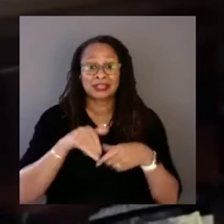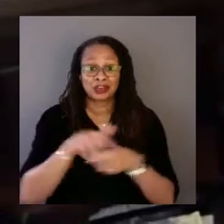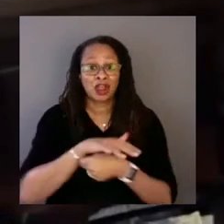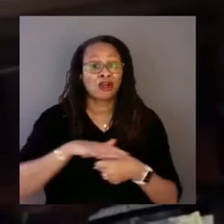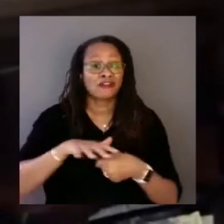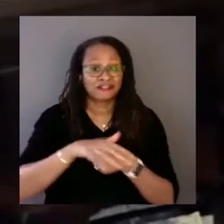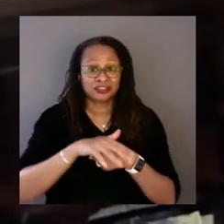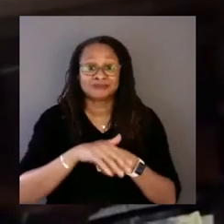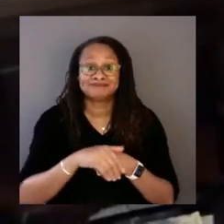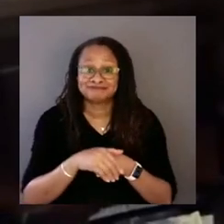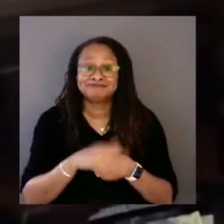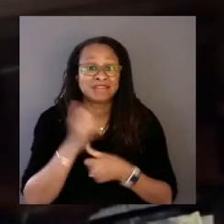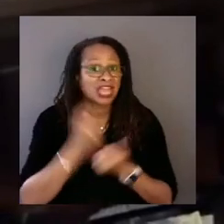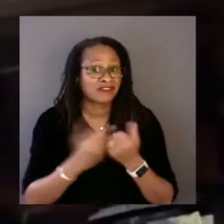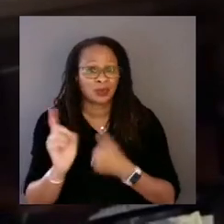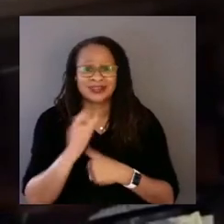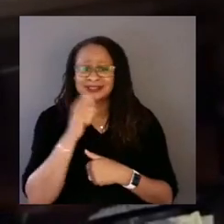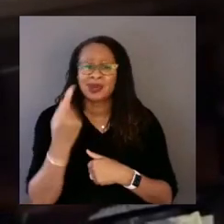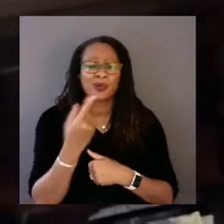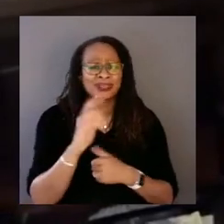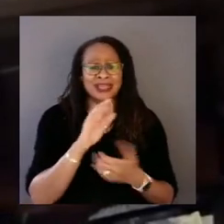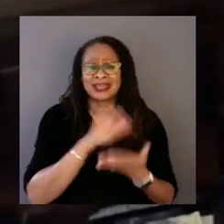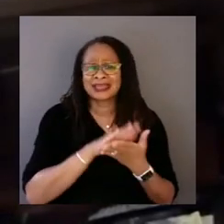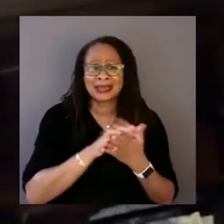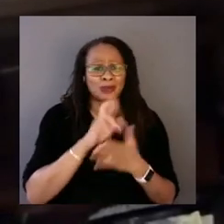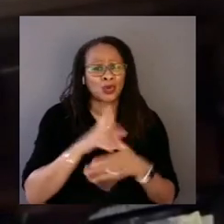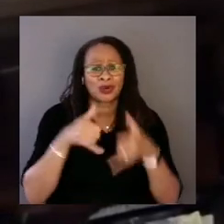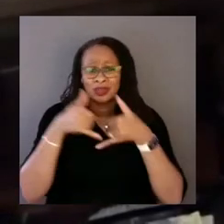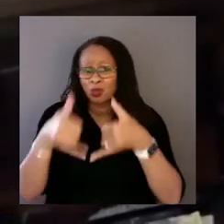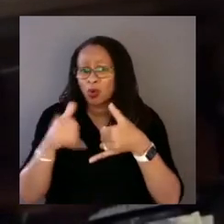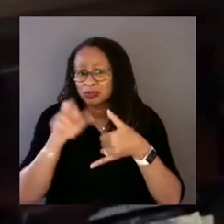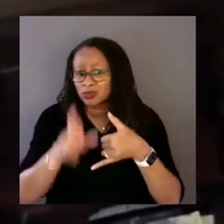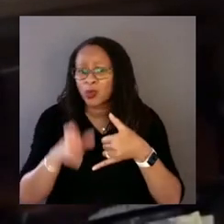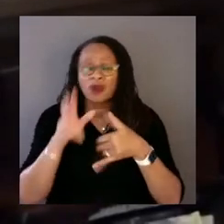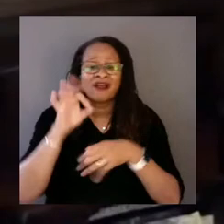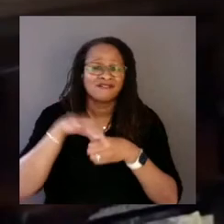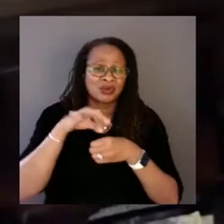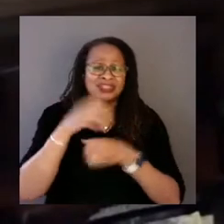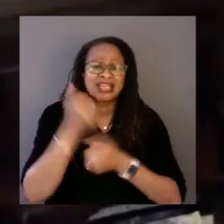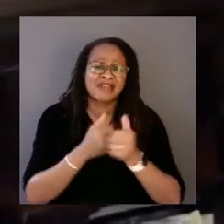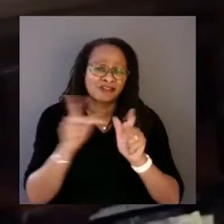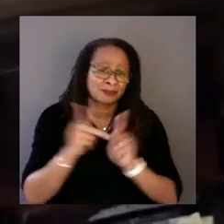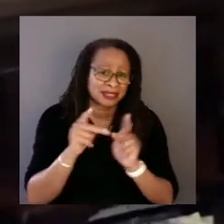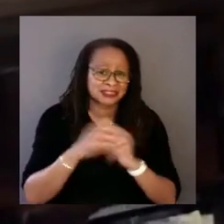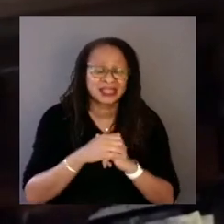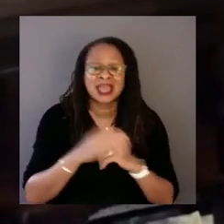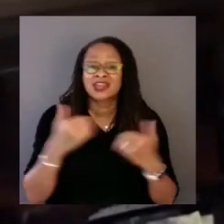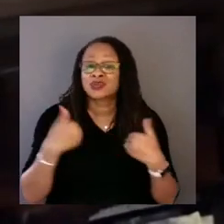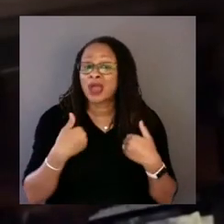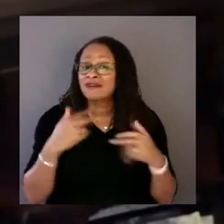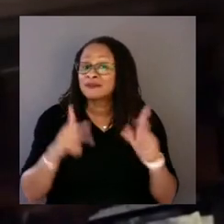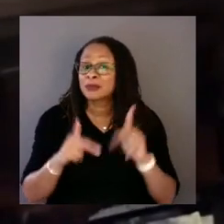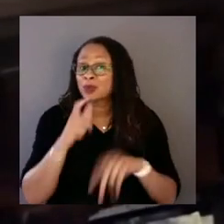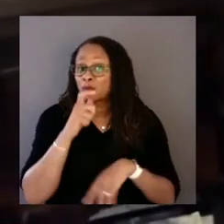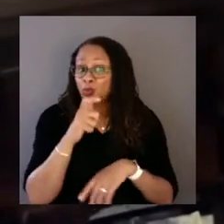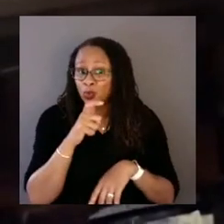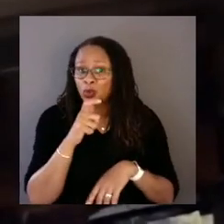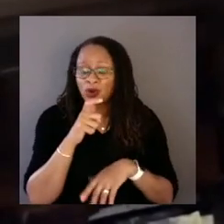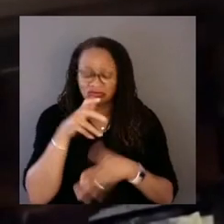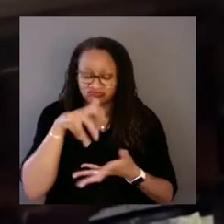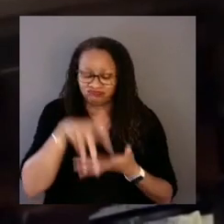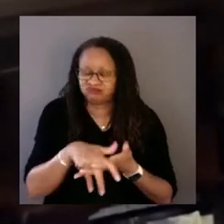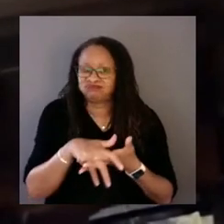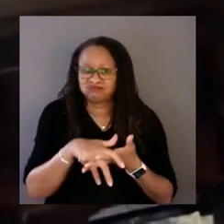It's not just the Academy. It's not just with voting. That's everywhere, right? And so you have folks who are entrenched and who came